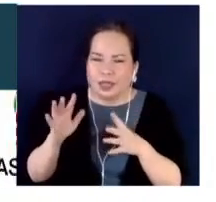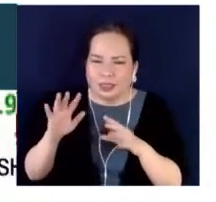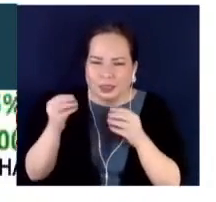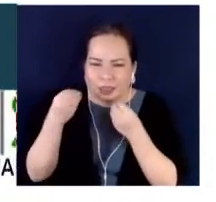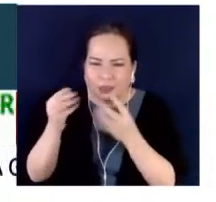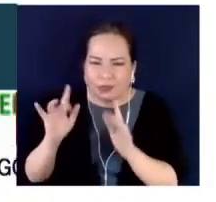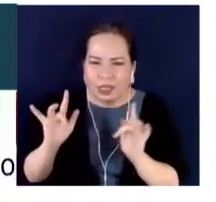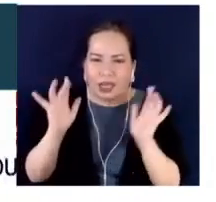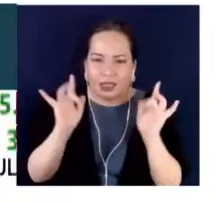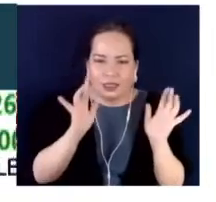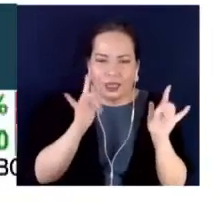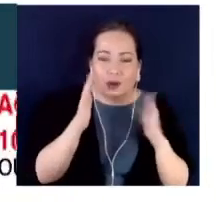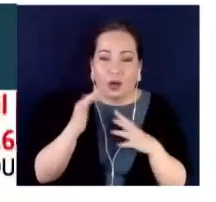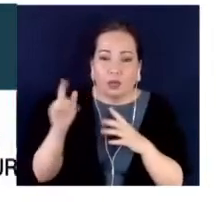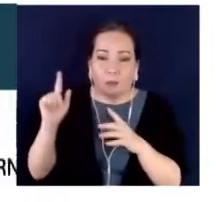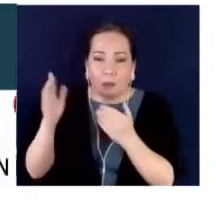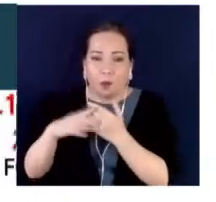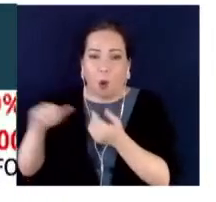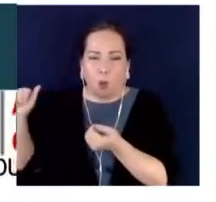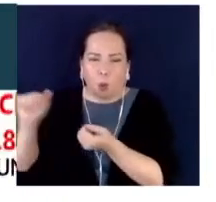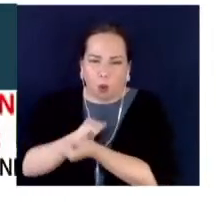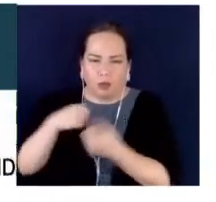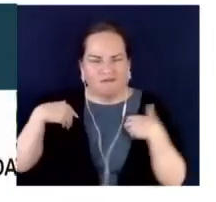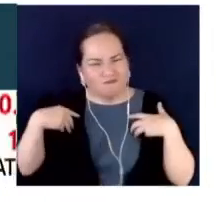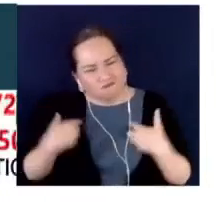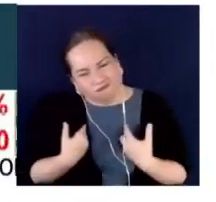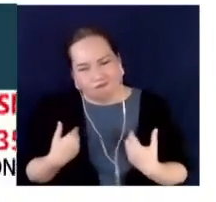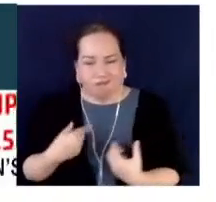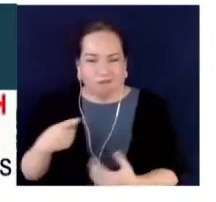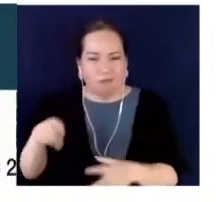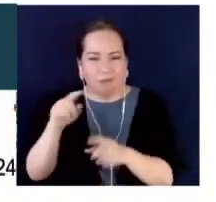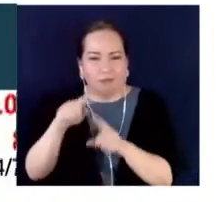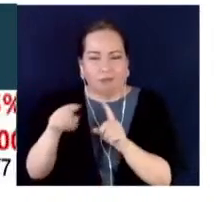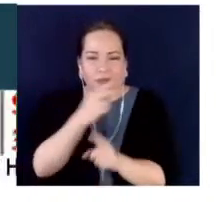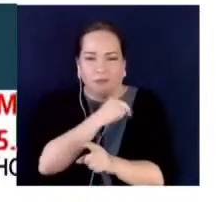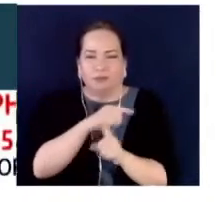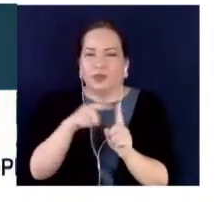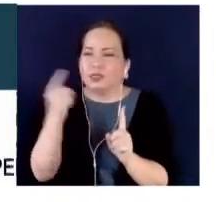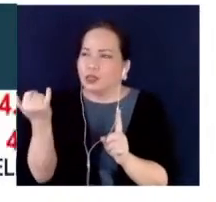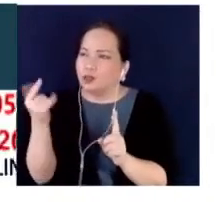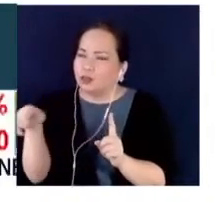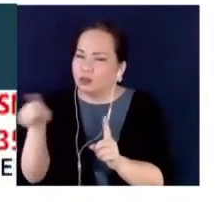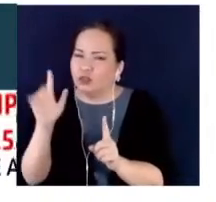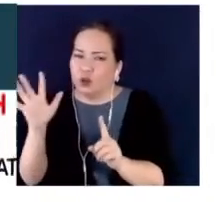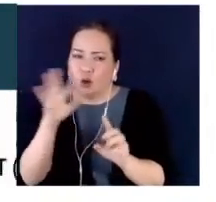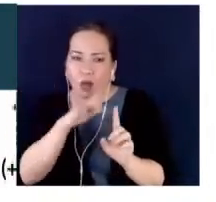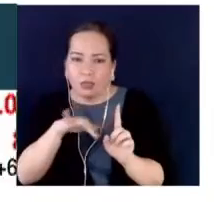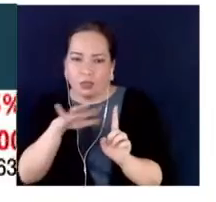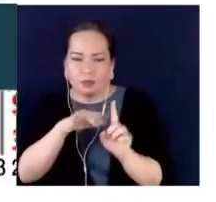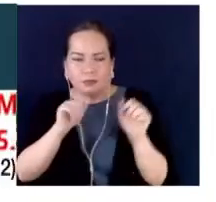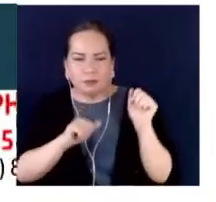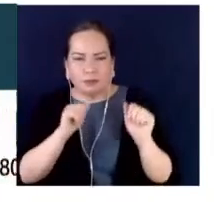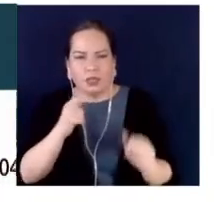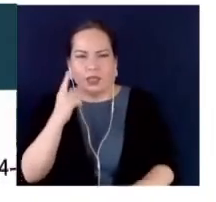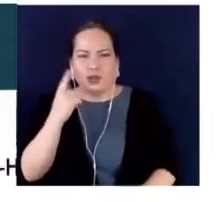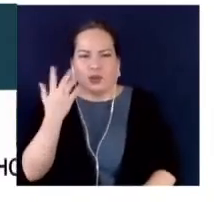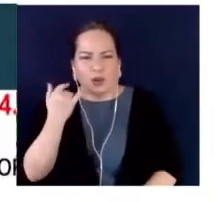your assessment, what is the weak point in the link here? Why isn't this happening for the most